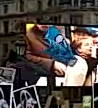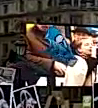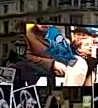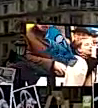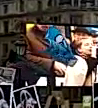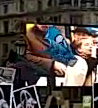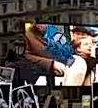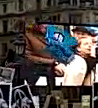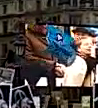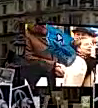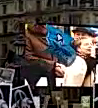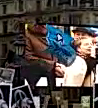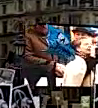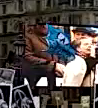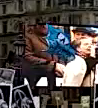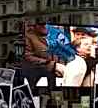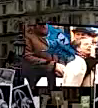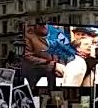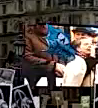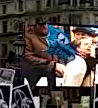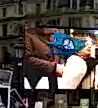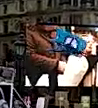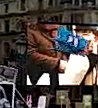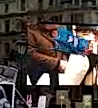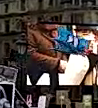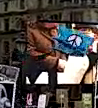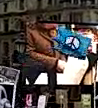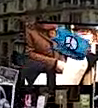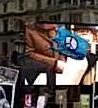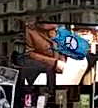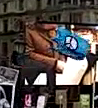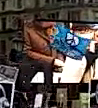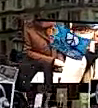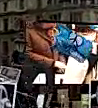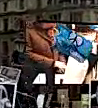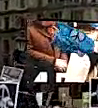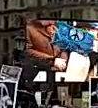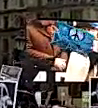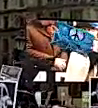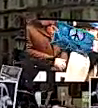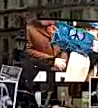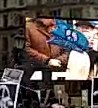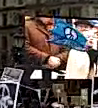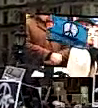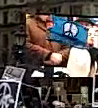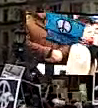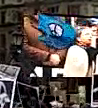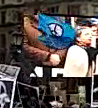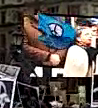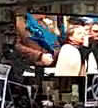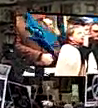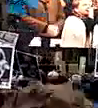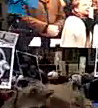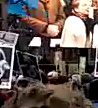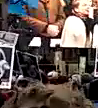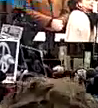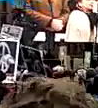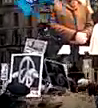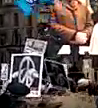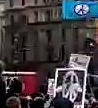is we're not having that. It's great to know that we have other governments on